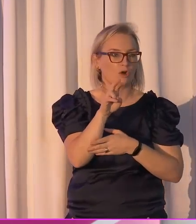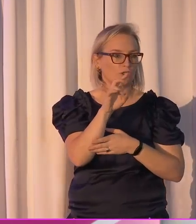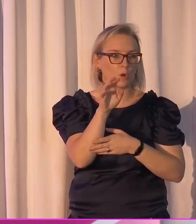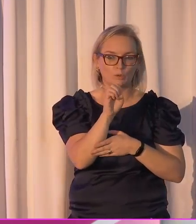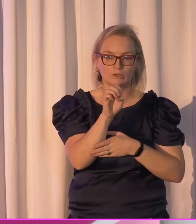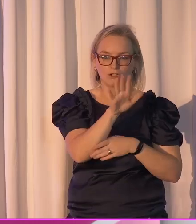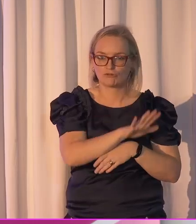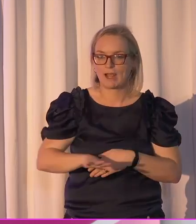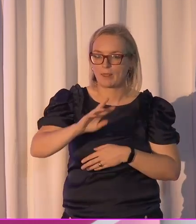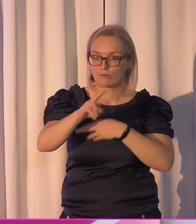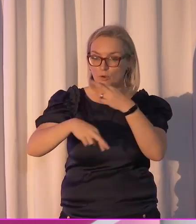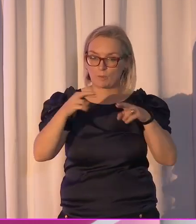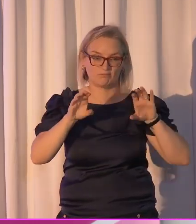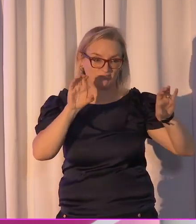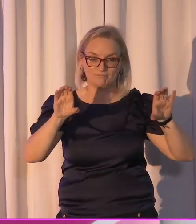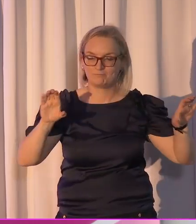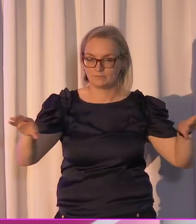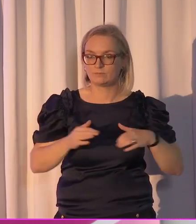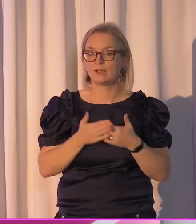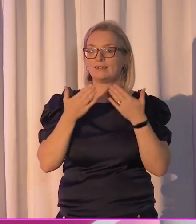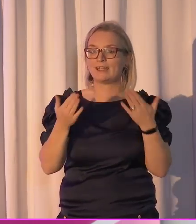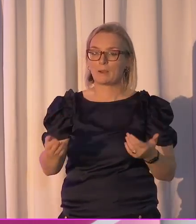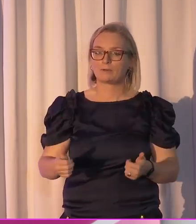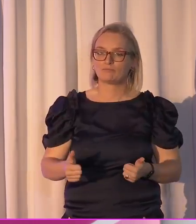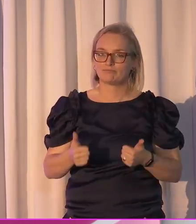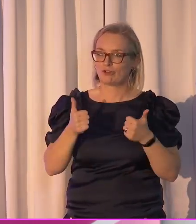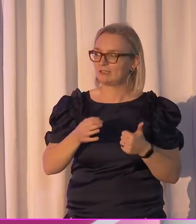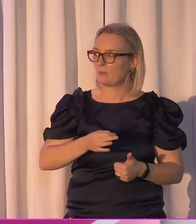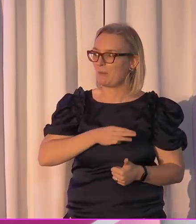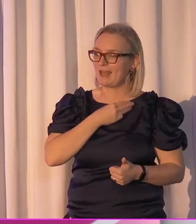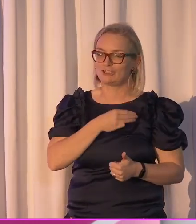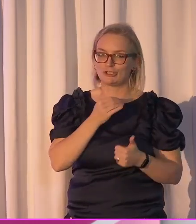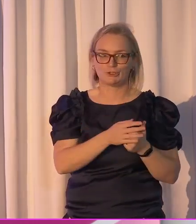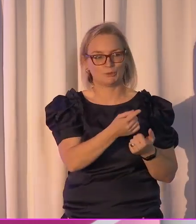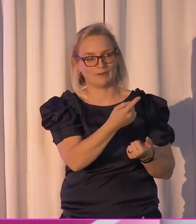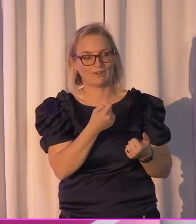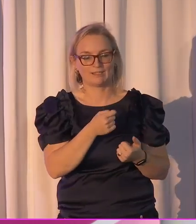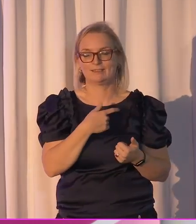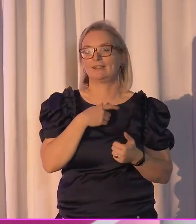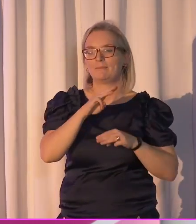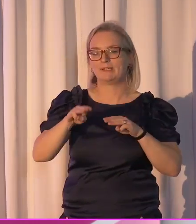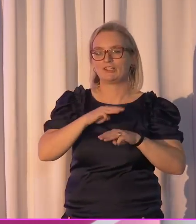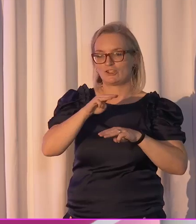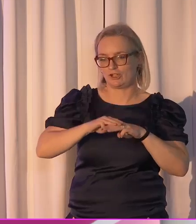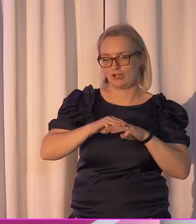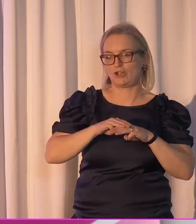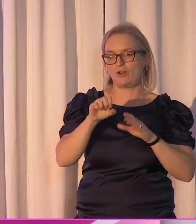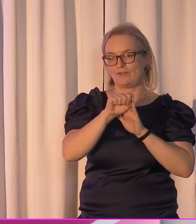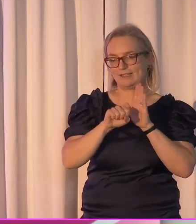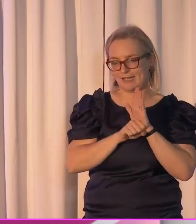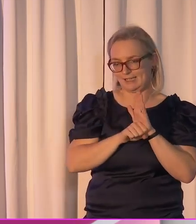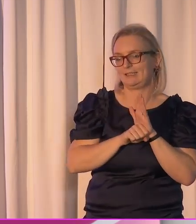room. It now gives me great pleasure to invite Anne Rabbitte, TD, Minister of